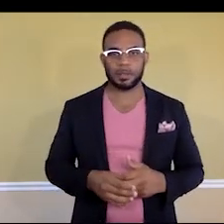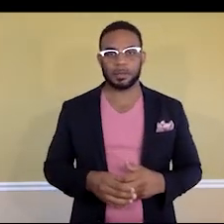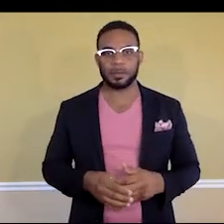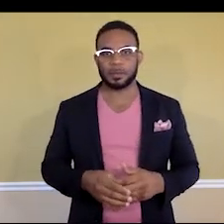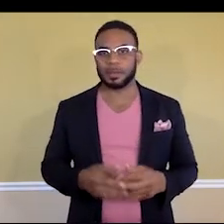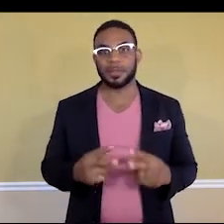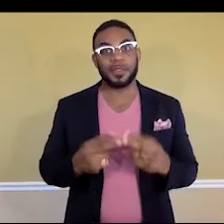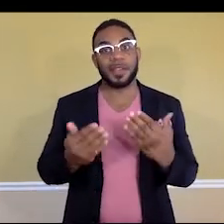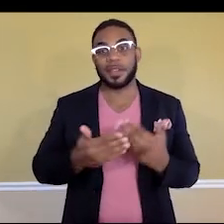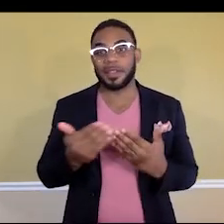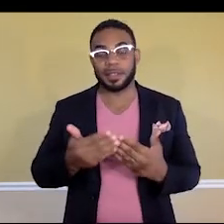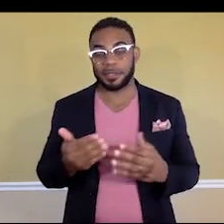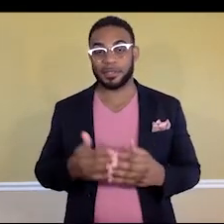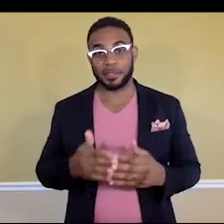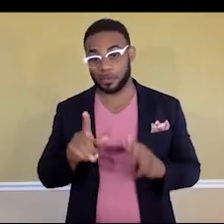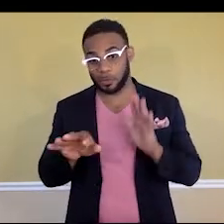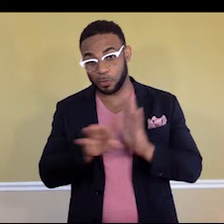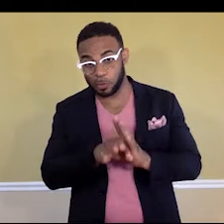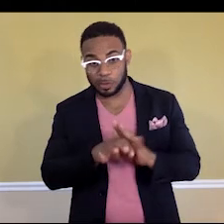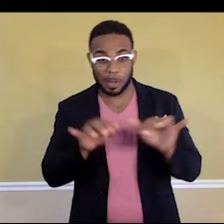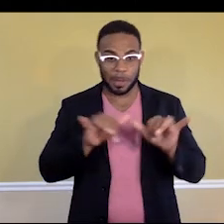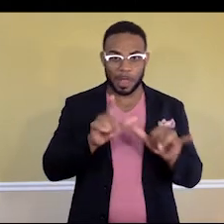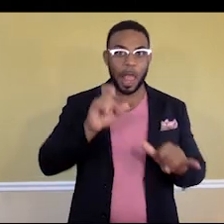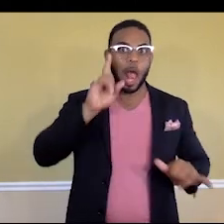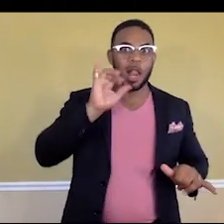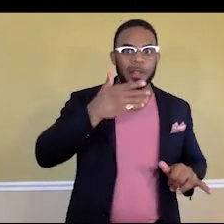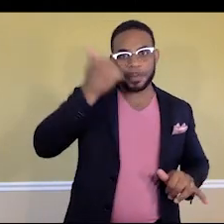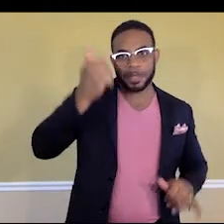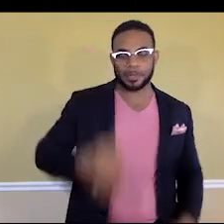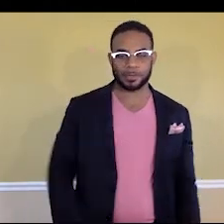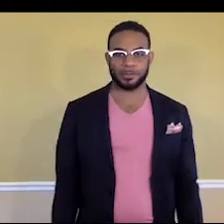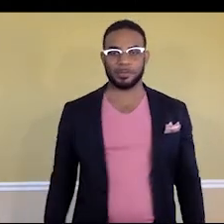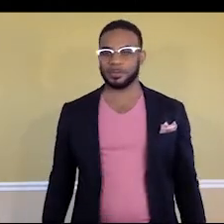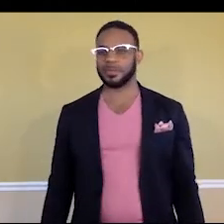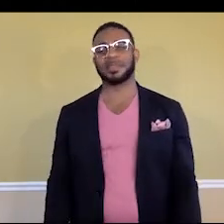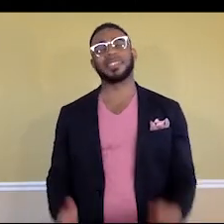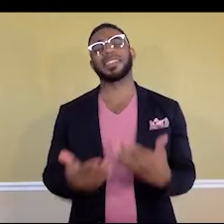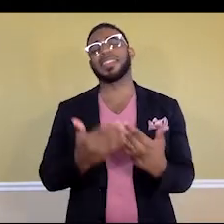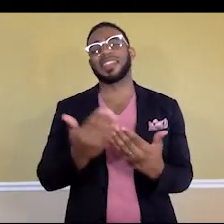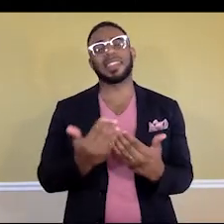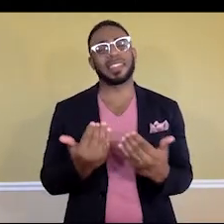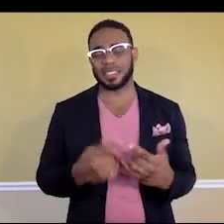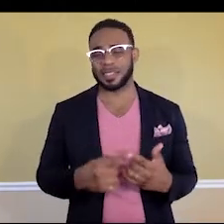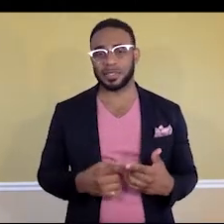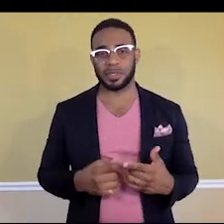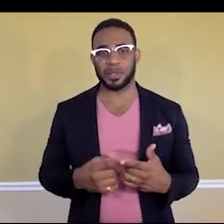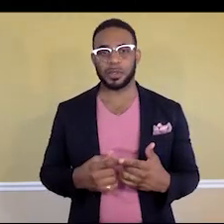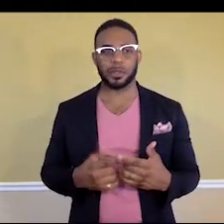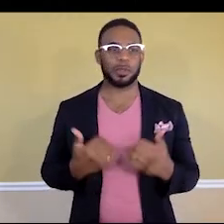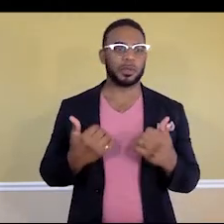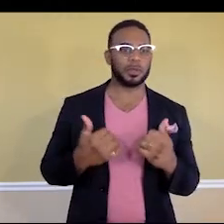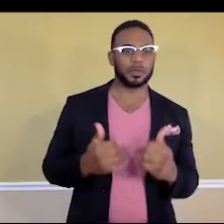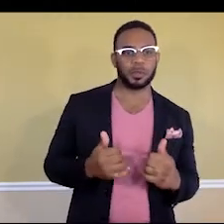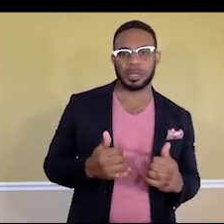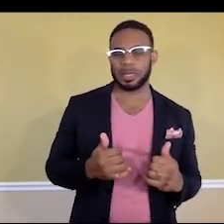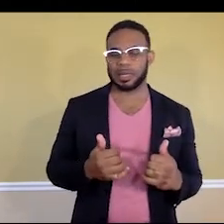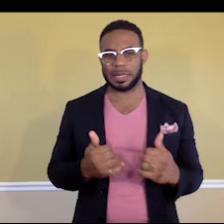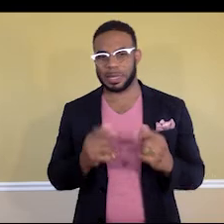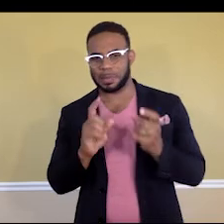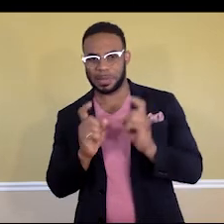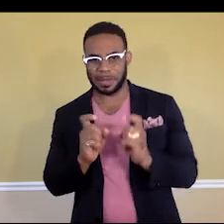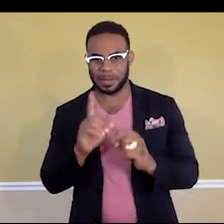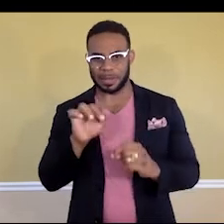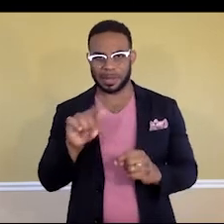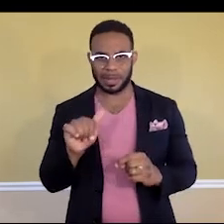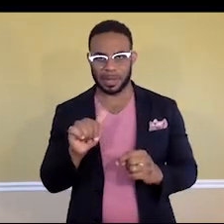very easy to choose the metric that looks the best. It's very easy to try and manipulate the